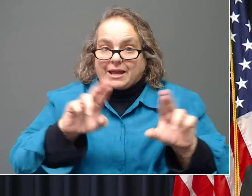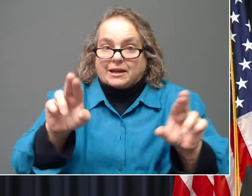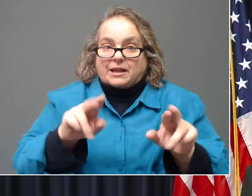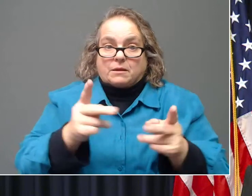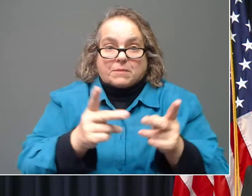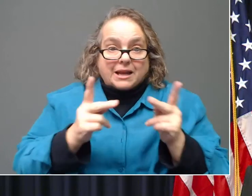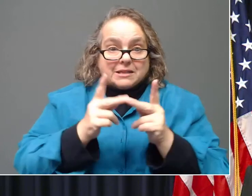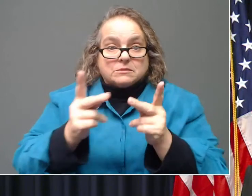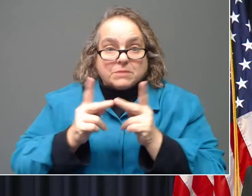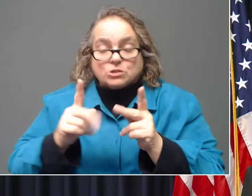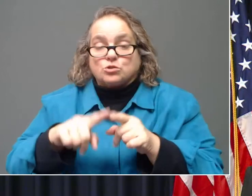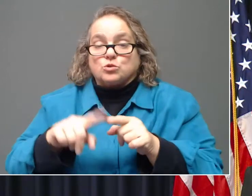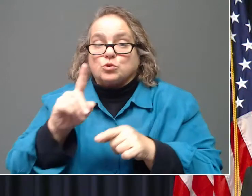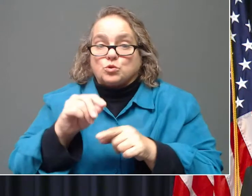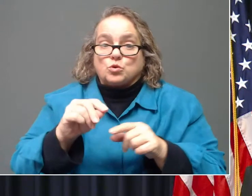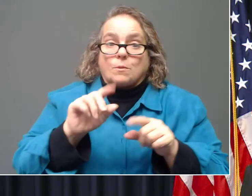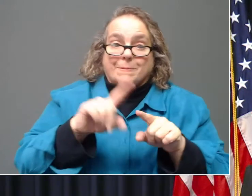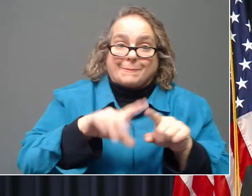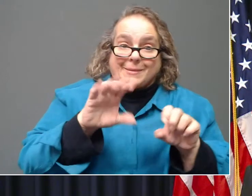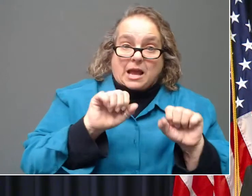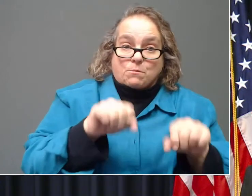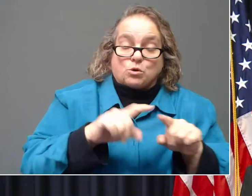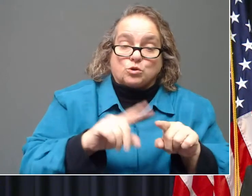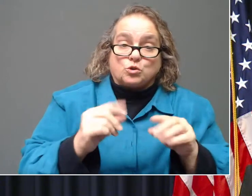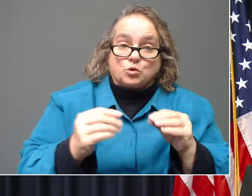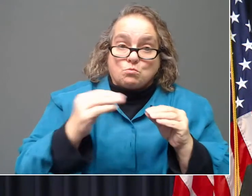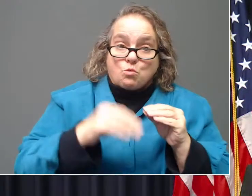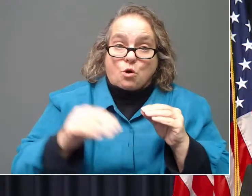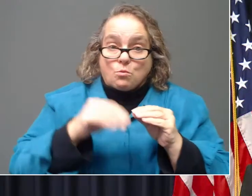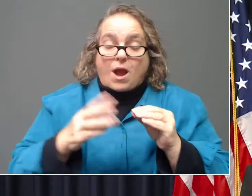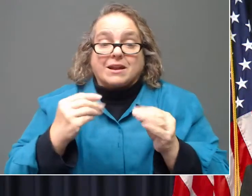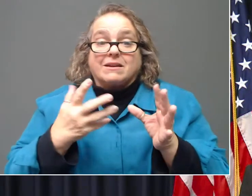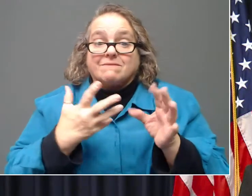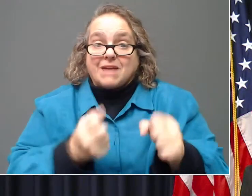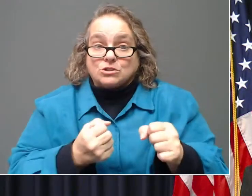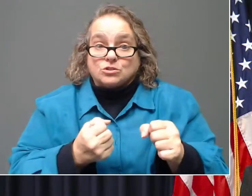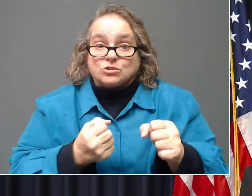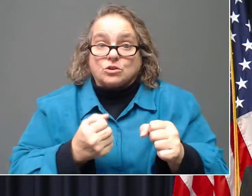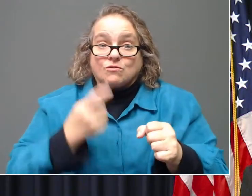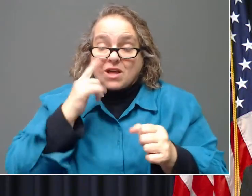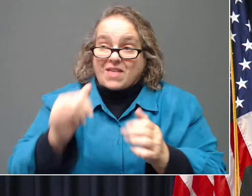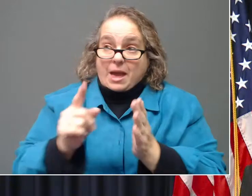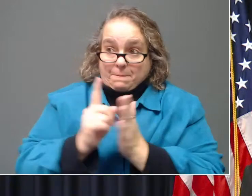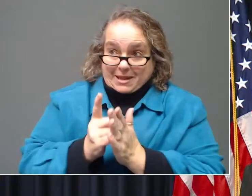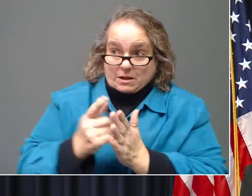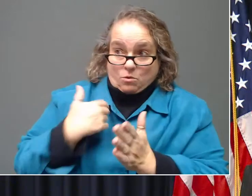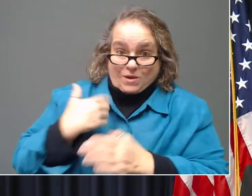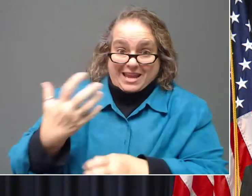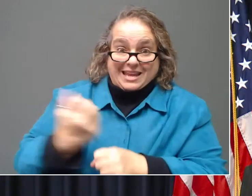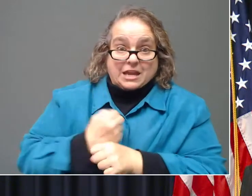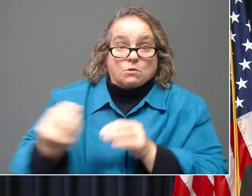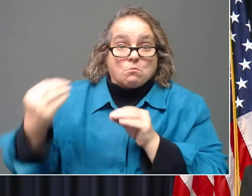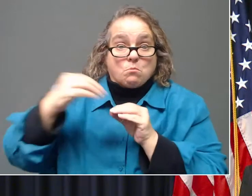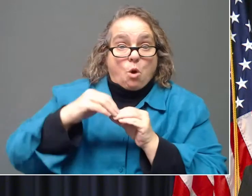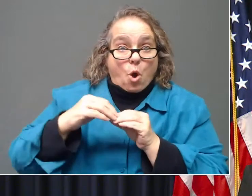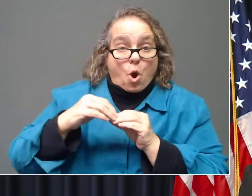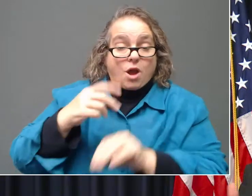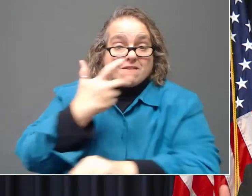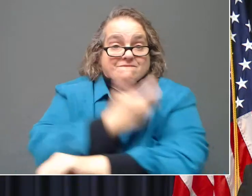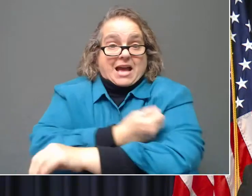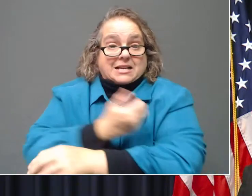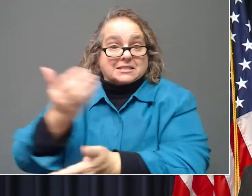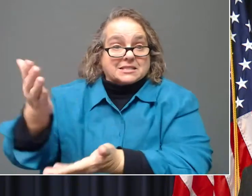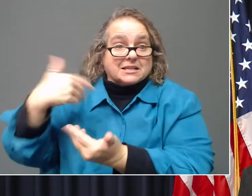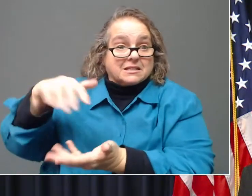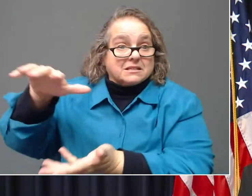and faster and faster and faster for that moment that we get that additional supply, especially with some of